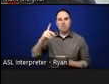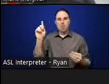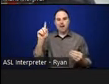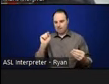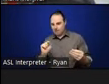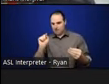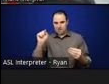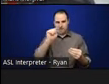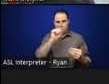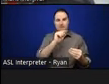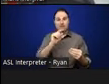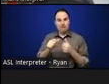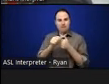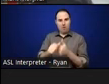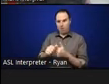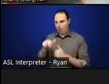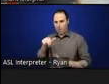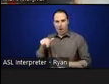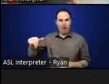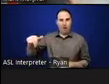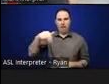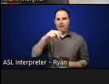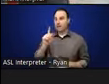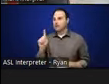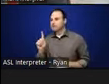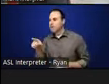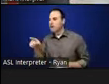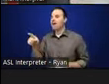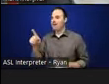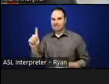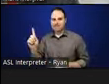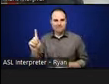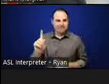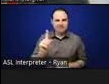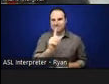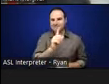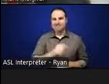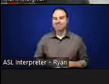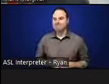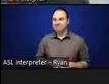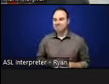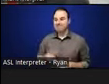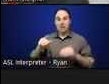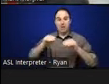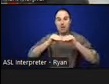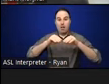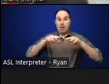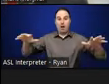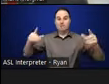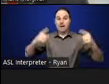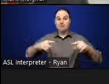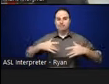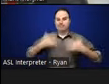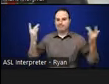and you can begin to see those things there. We had the launch of the project happened at a big annual event that the Blackwell School Alliance puts